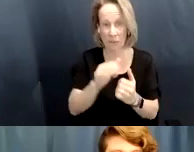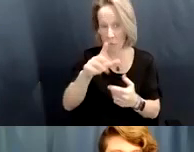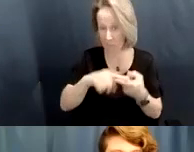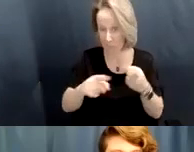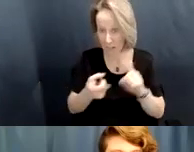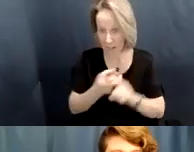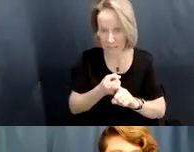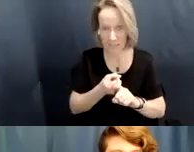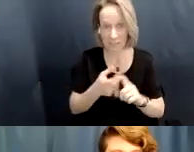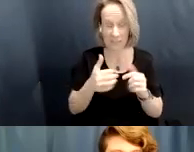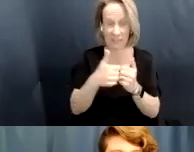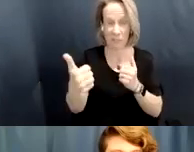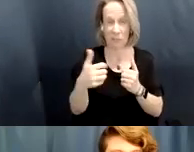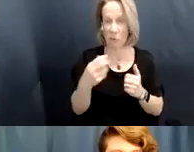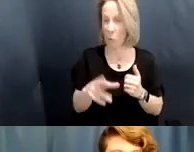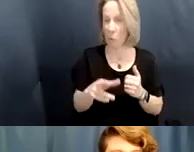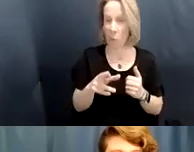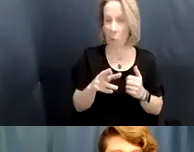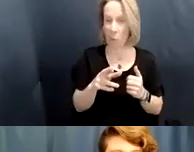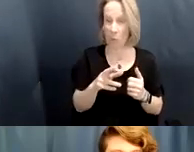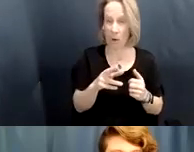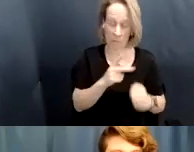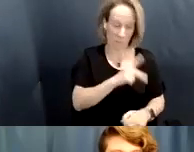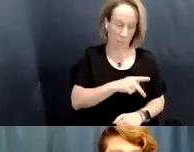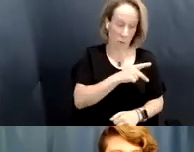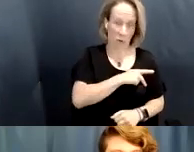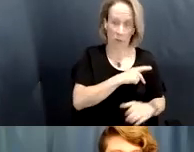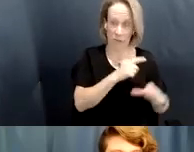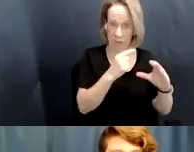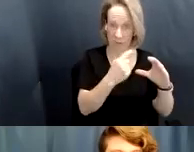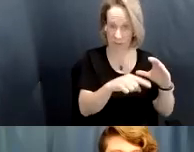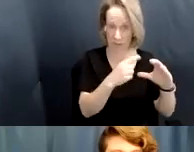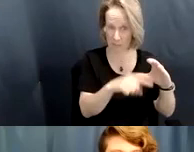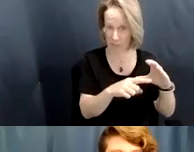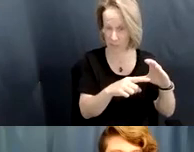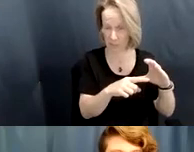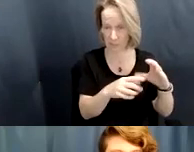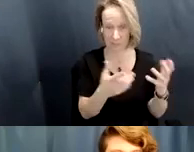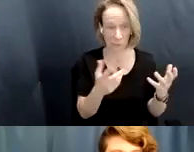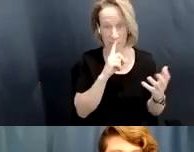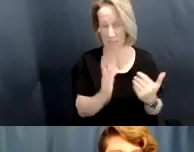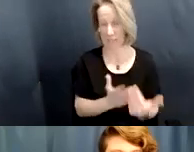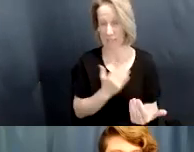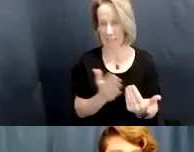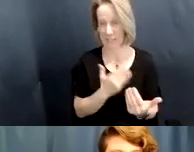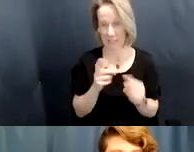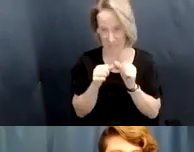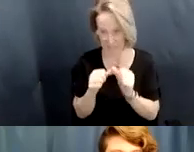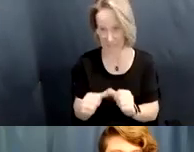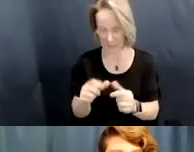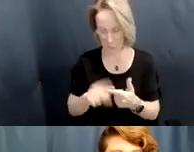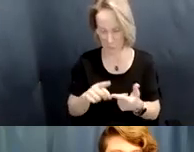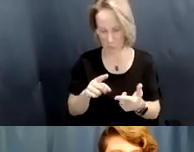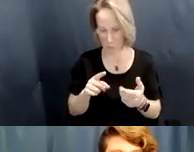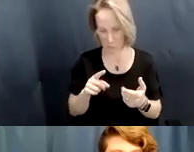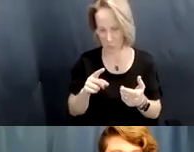Work and personal emails. It's really easy to continue to do your work email, even